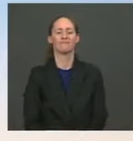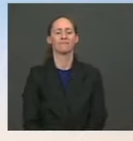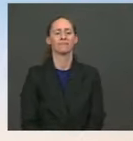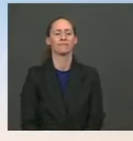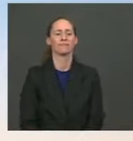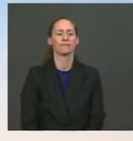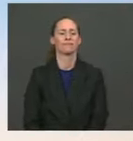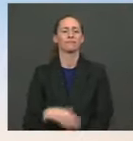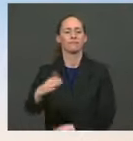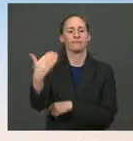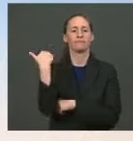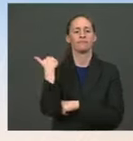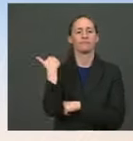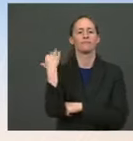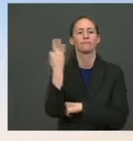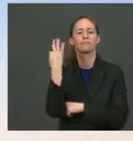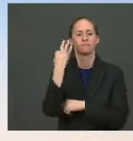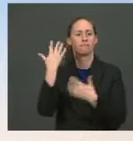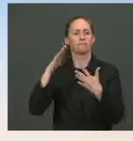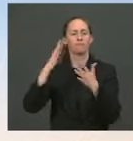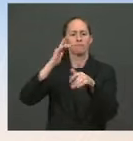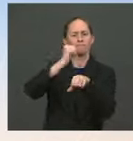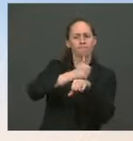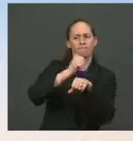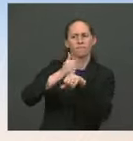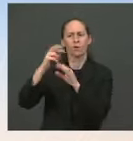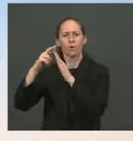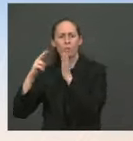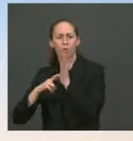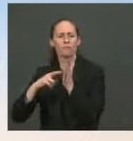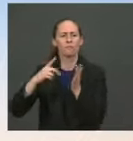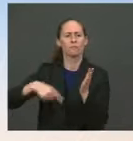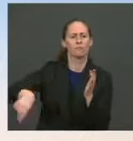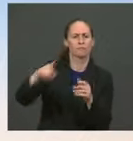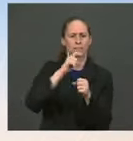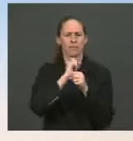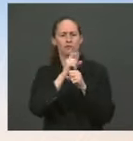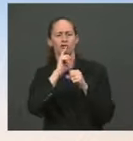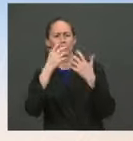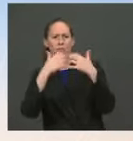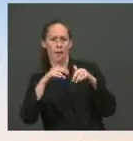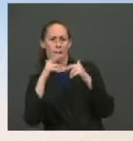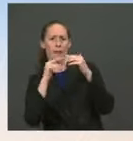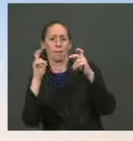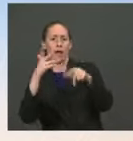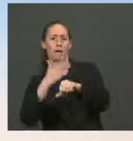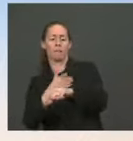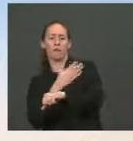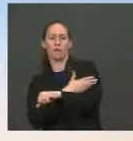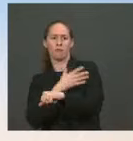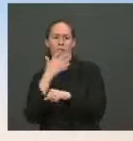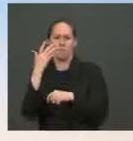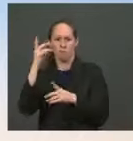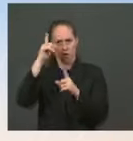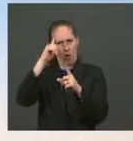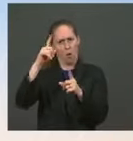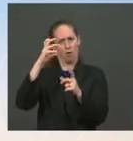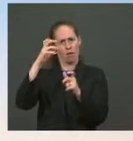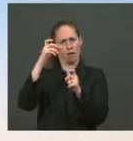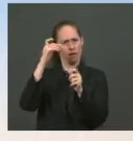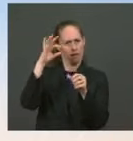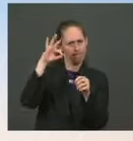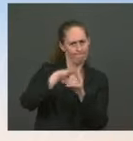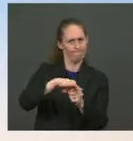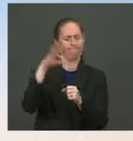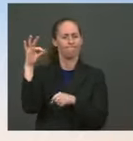in the House to make sure that the Build Back Better Act was voted on the week of November 15th. So we're, as the President